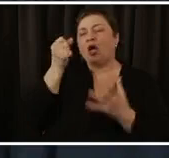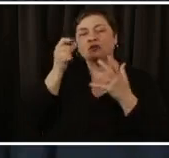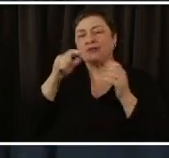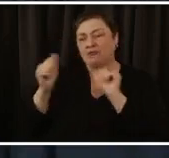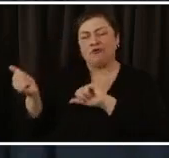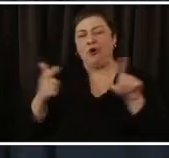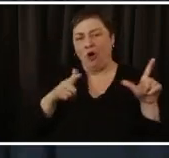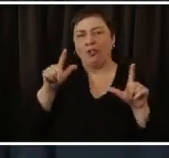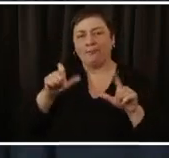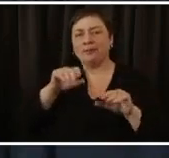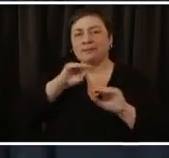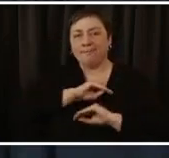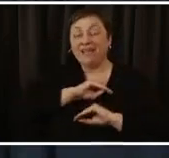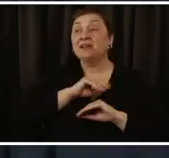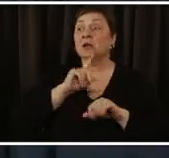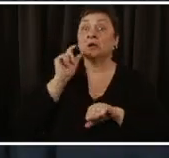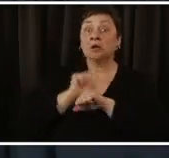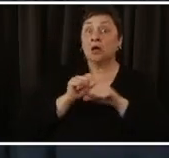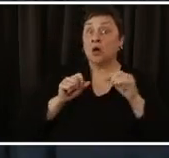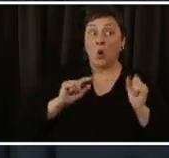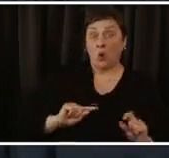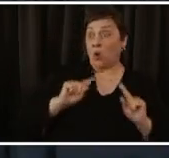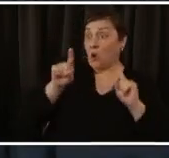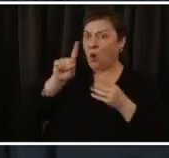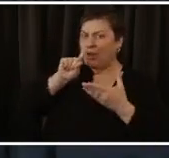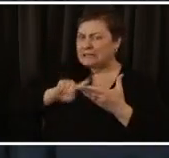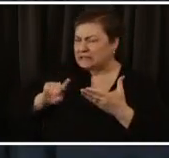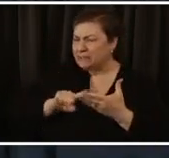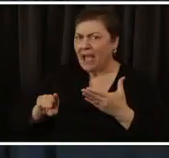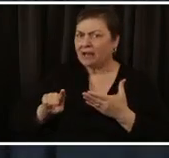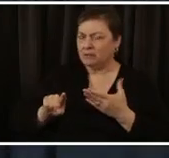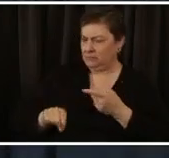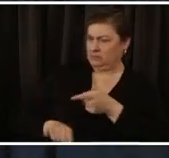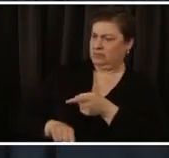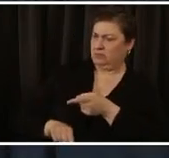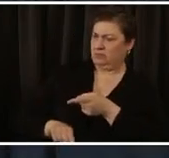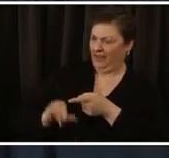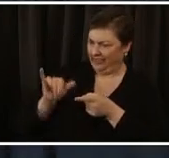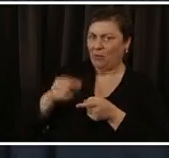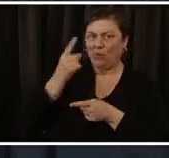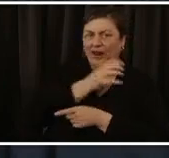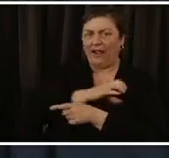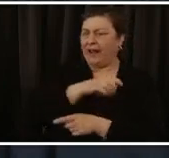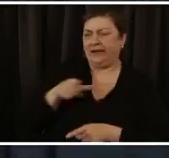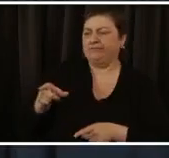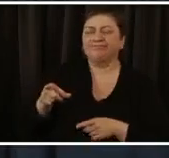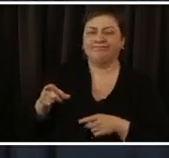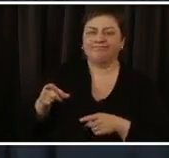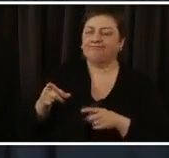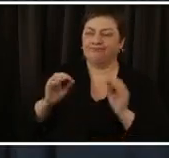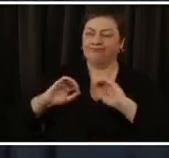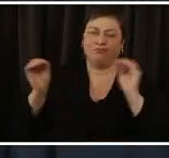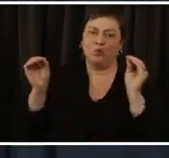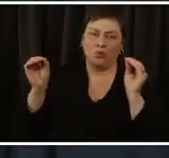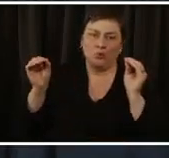Based upon an inspection of that facility, those protocols were not met in that case, and that's why corrective action was